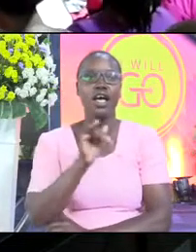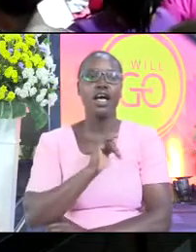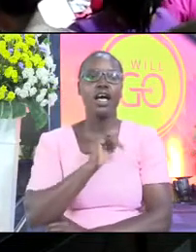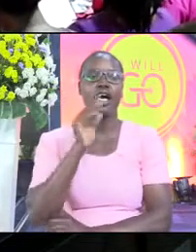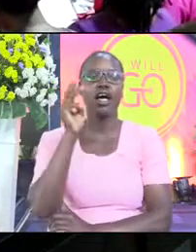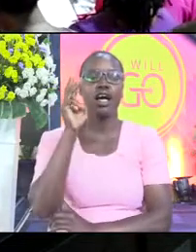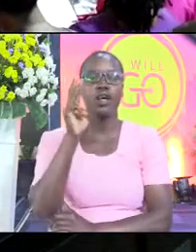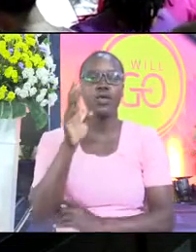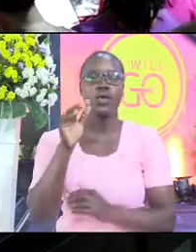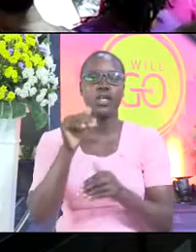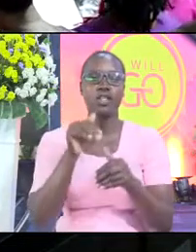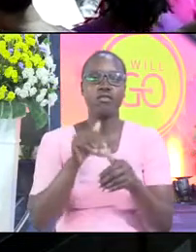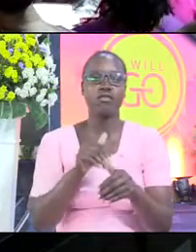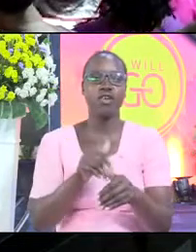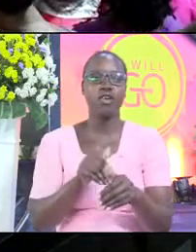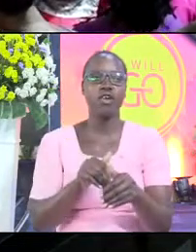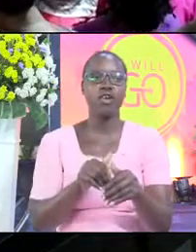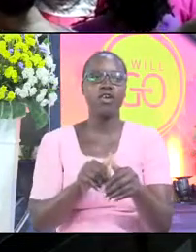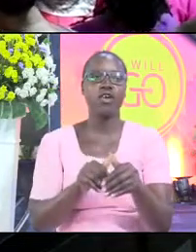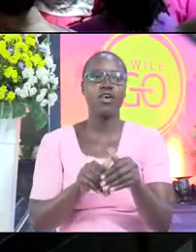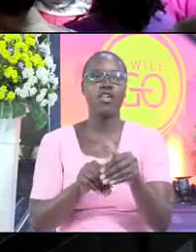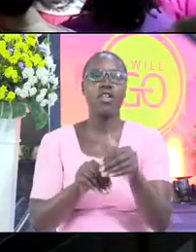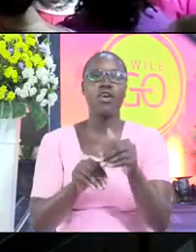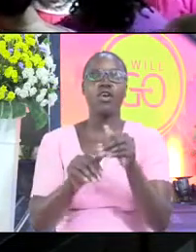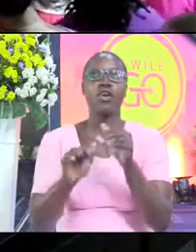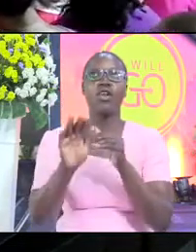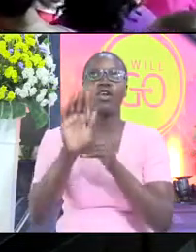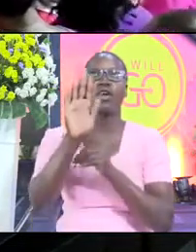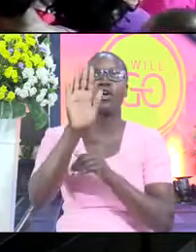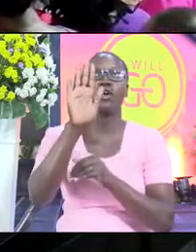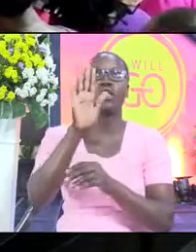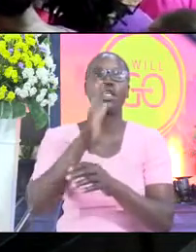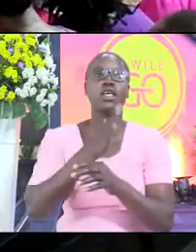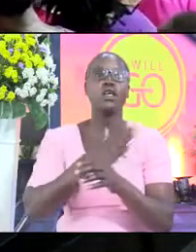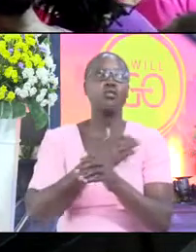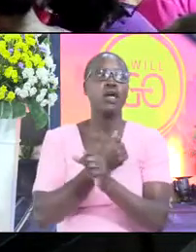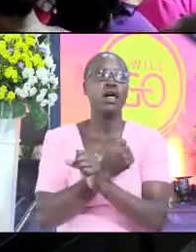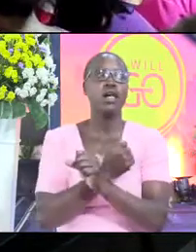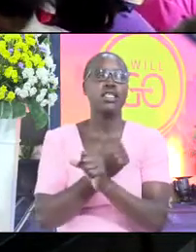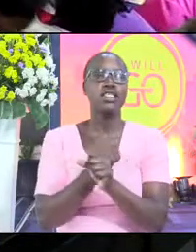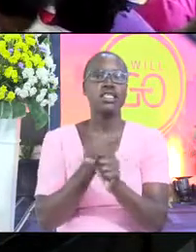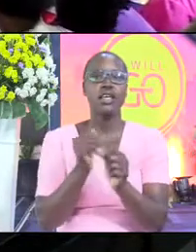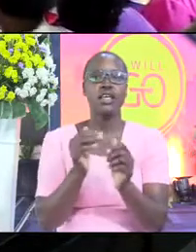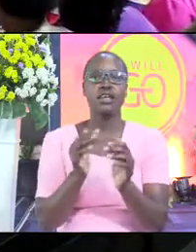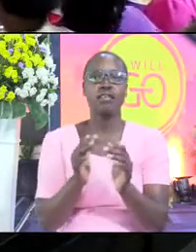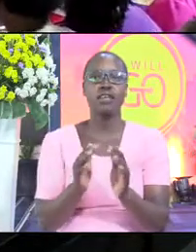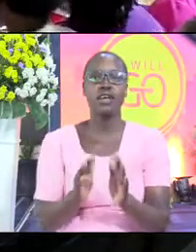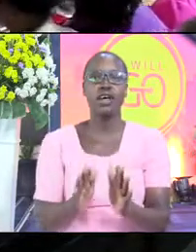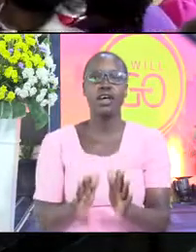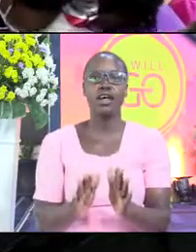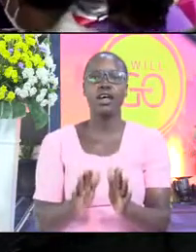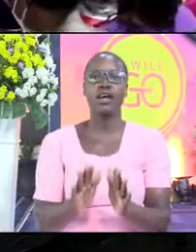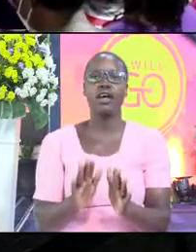I will follow. Jesus. I'm calling to Jesus. Don't let your pride hold you back. Come.